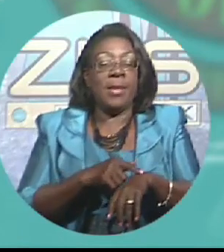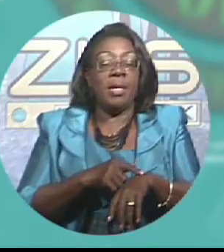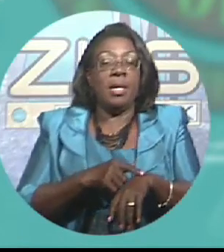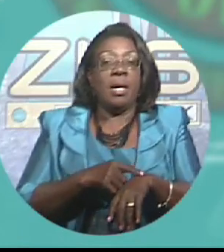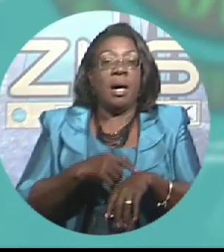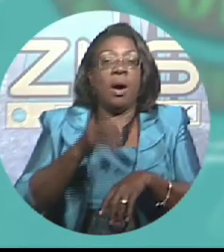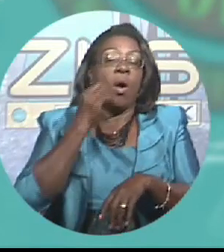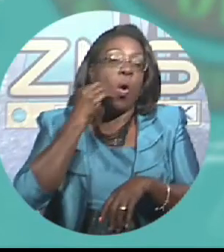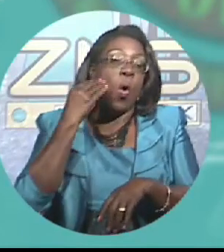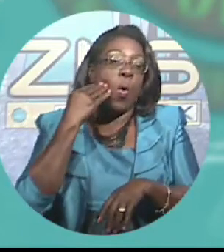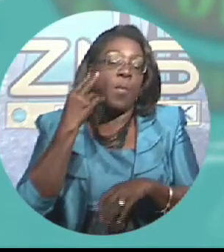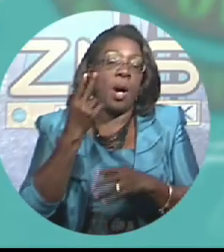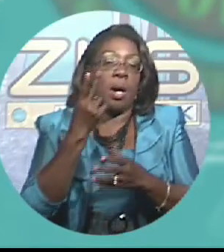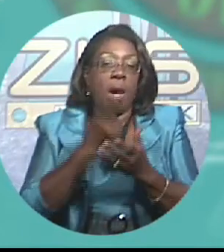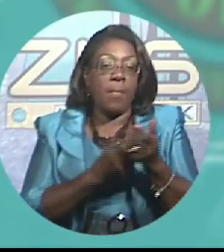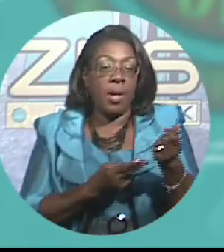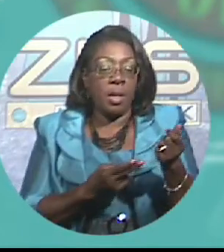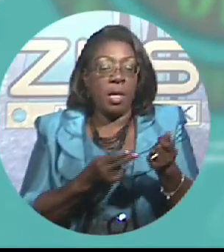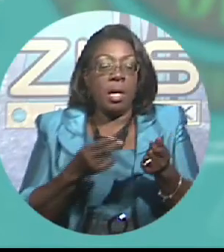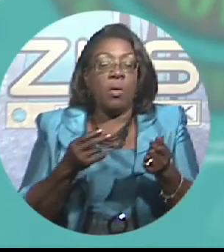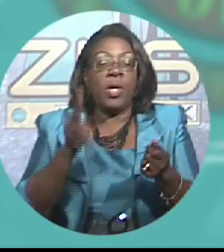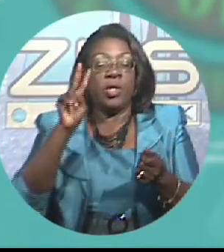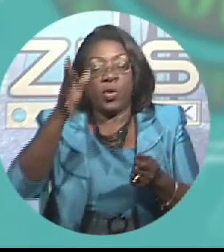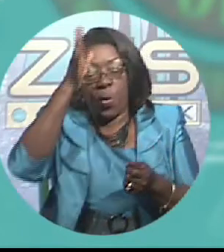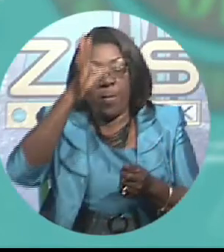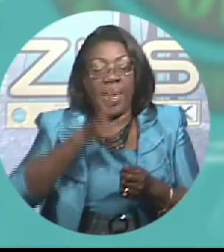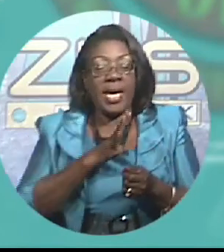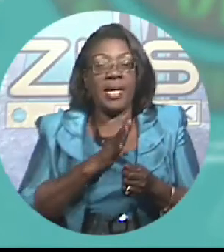Culmer's Lane couple was invaded when two men armed with a